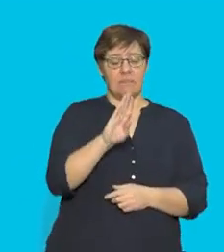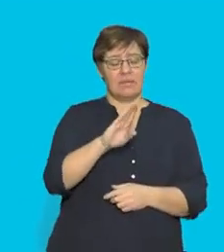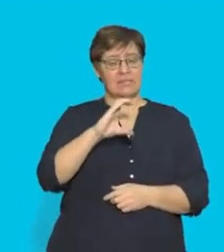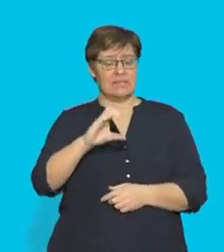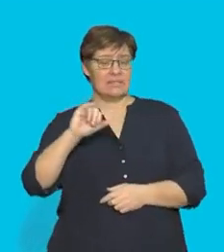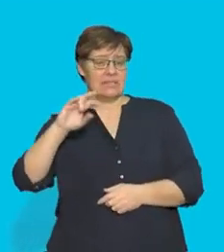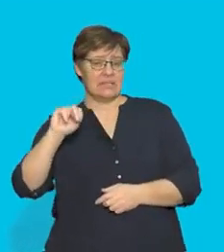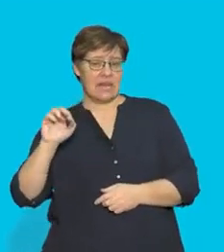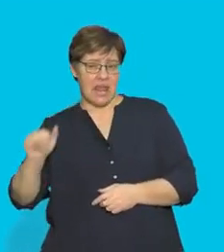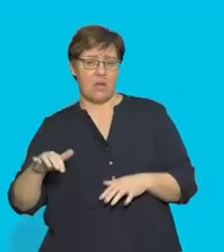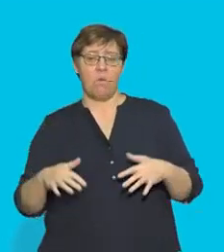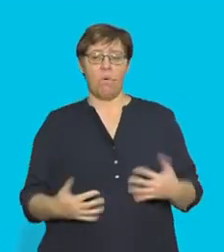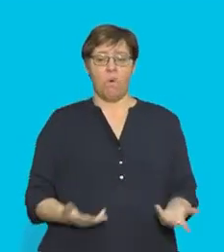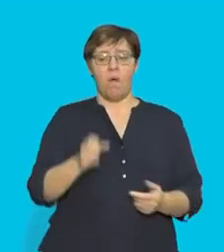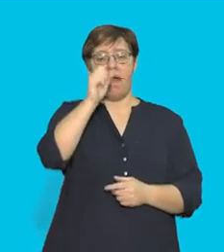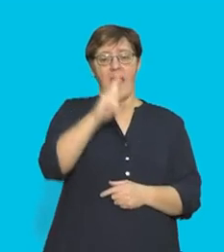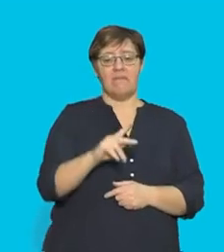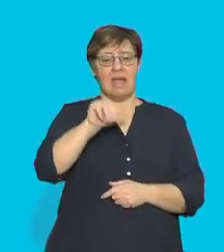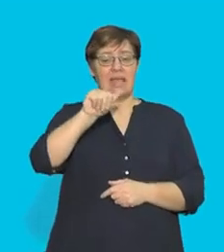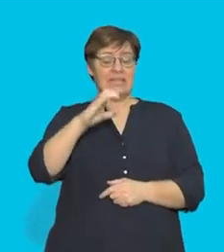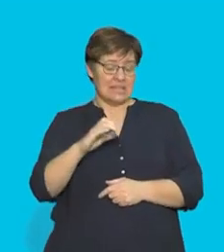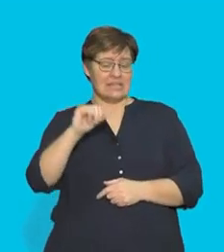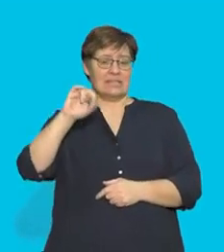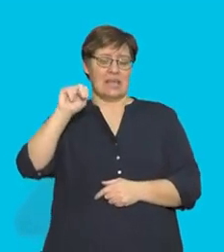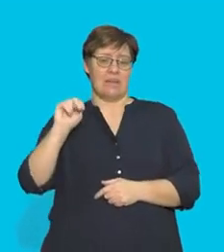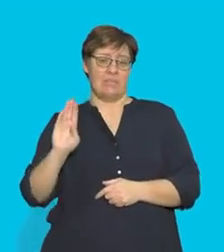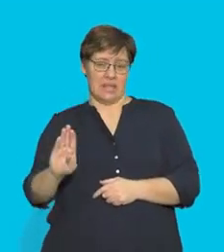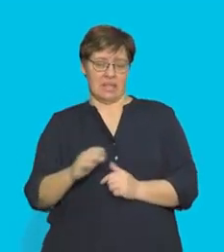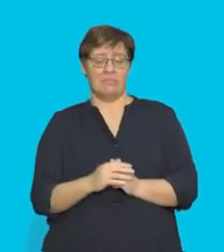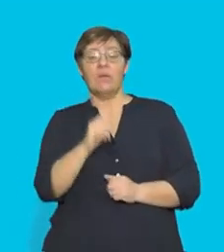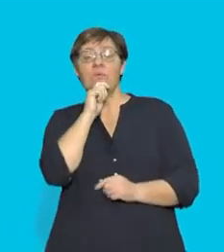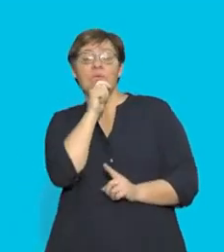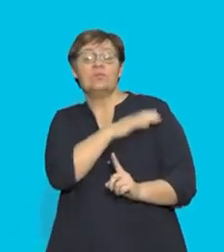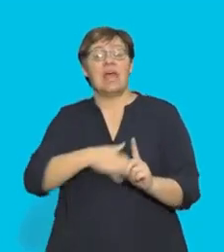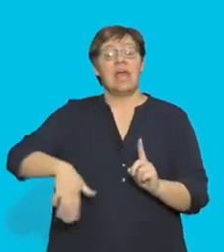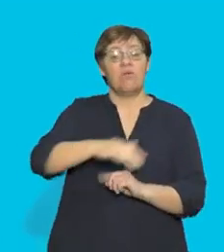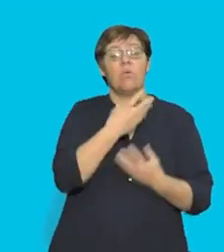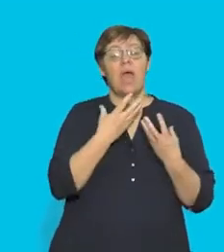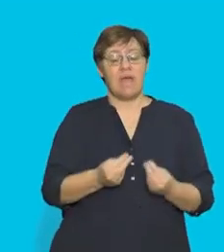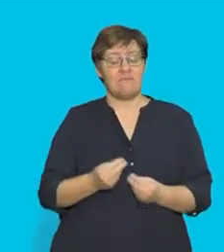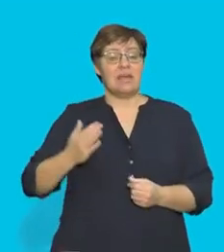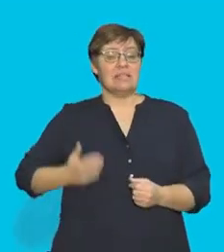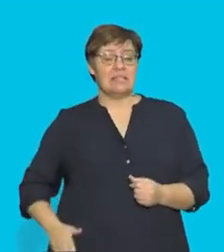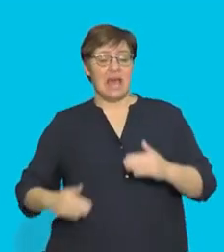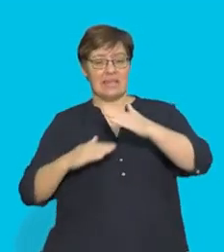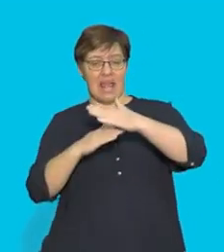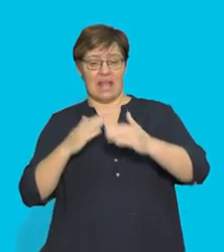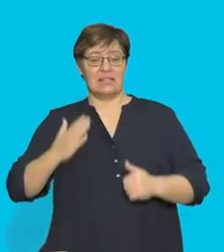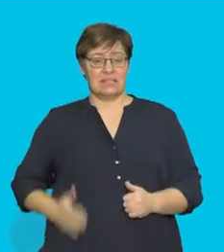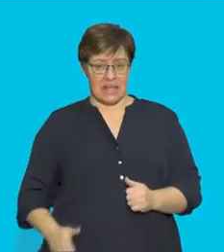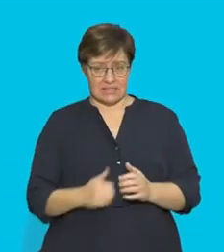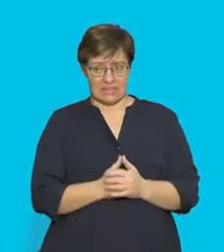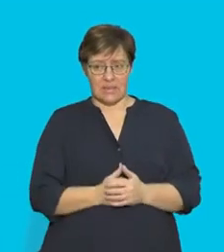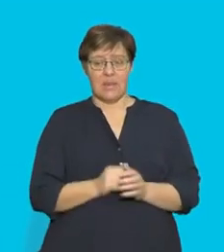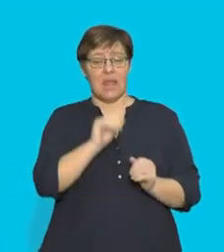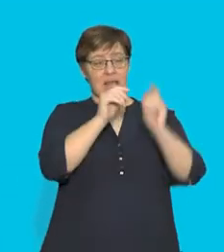sine A, and half AC sine B. Okay, and you use area rule when you have side, angle, side. So